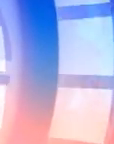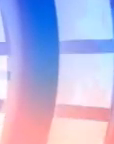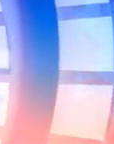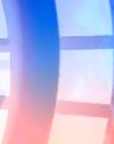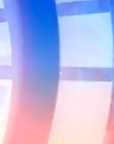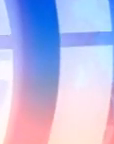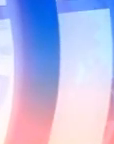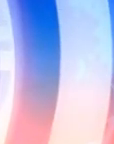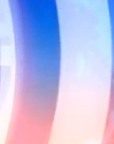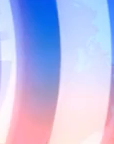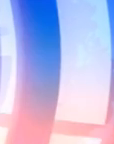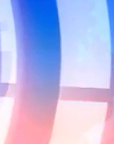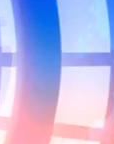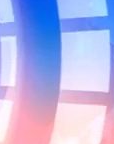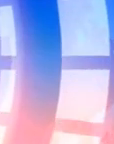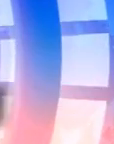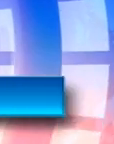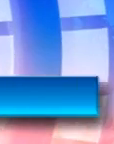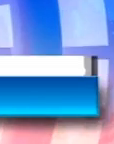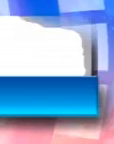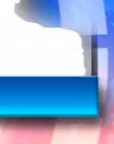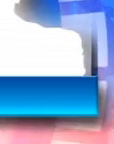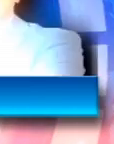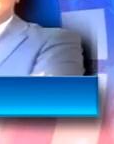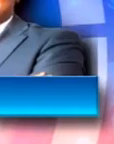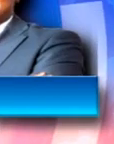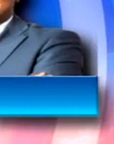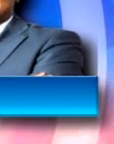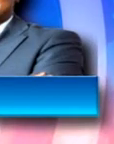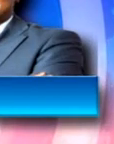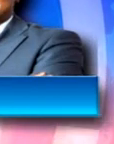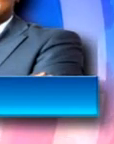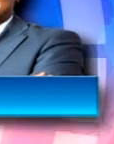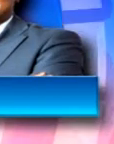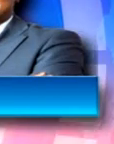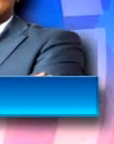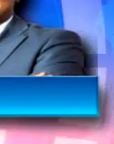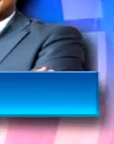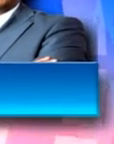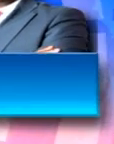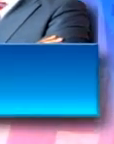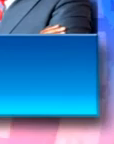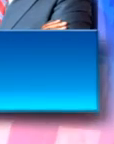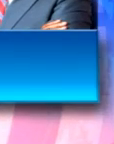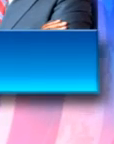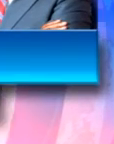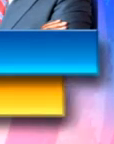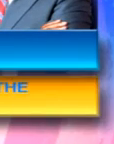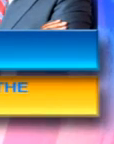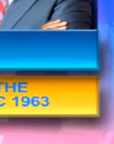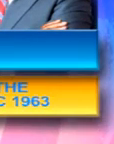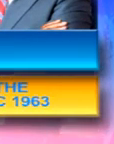This is Kenya. The president is Mr. Uhuru Kenyatta. Kenya got independent from the United Kingdom on 12